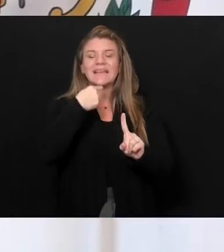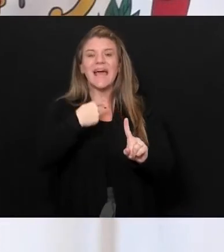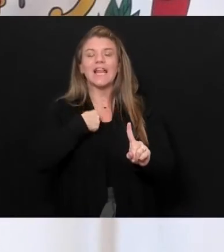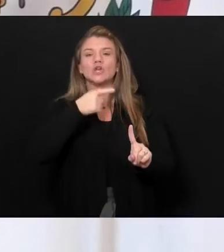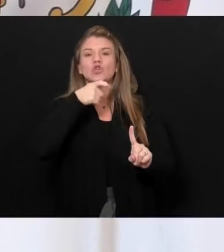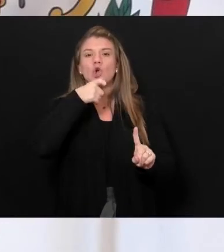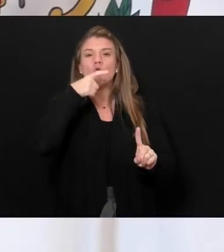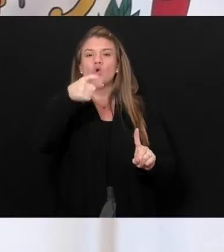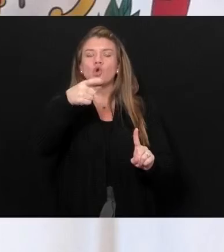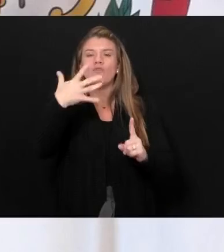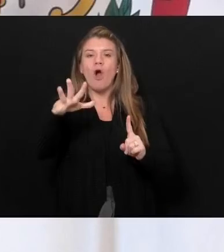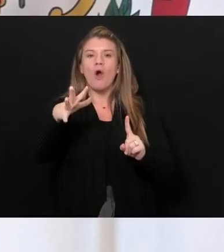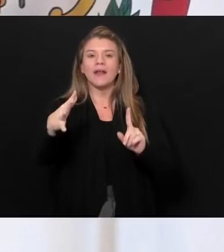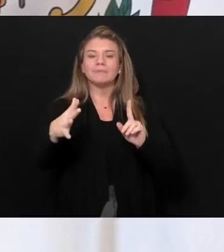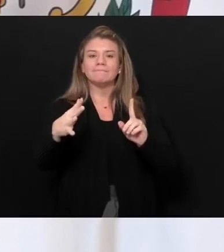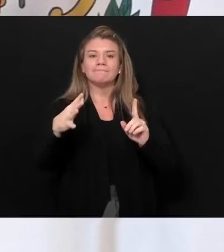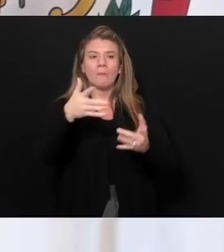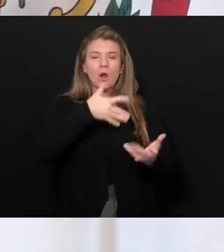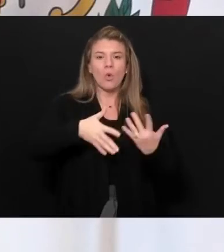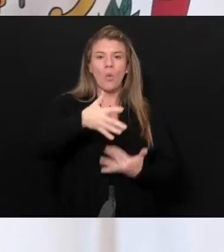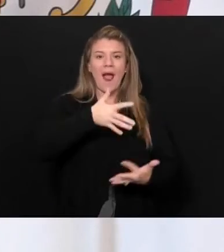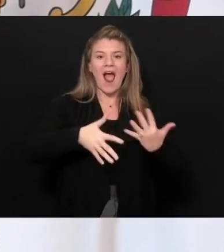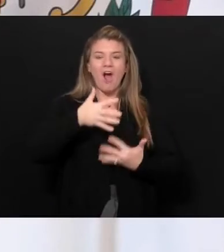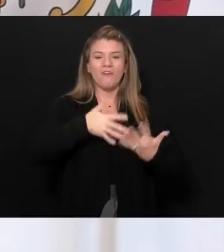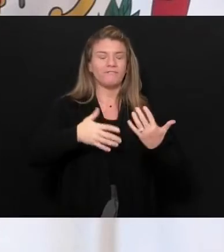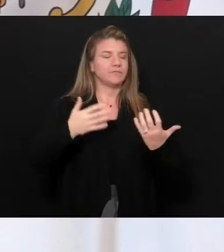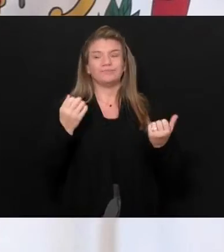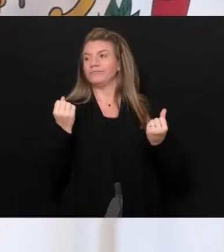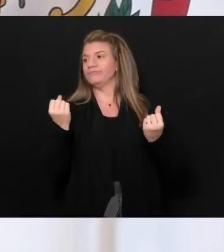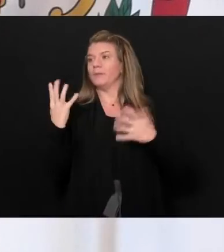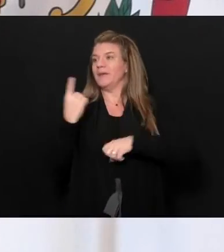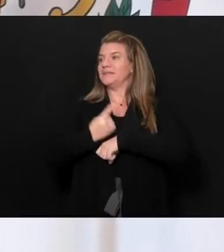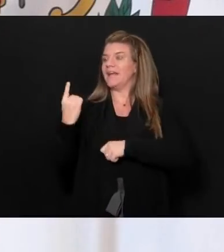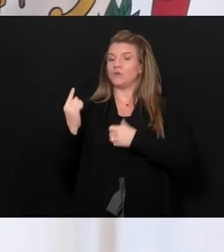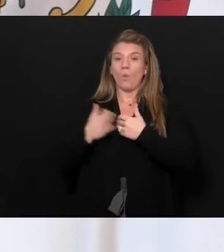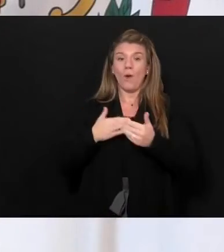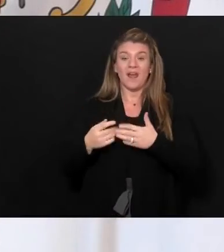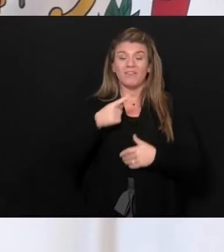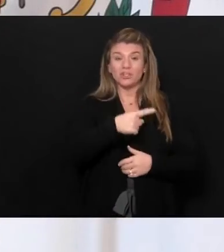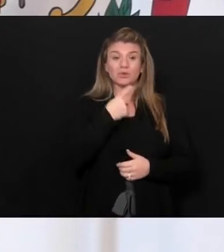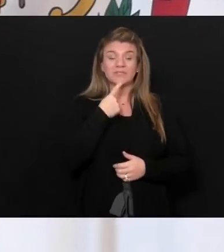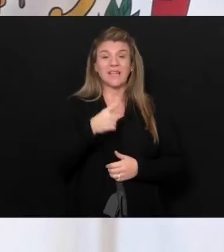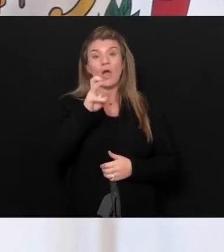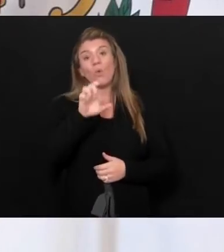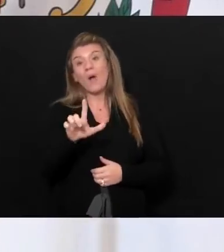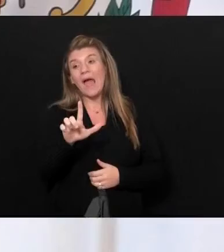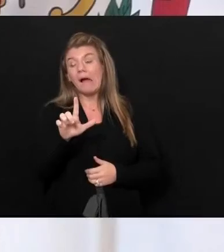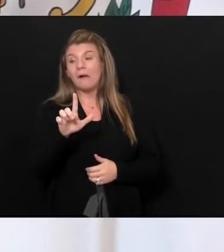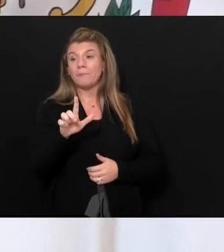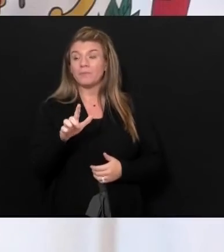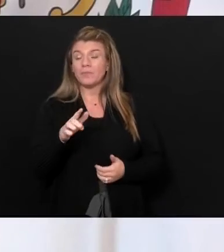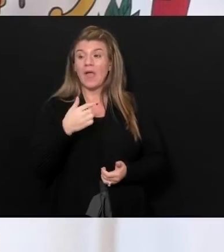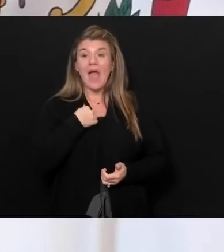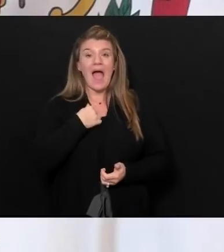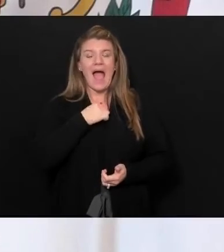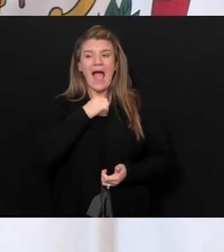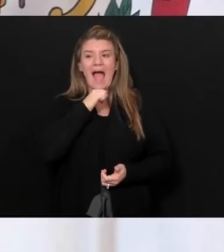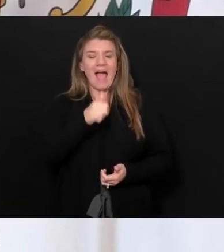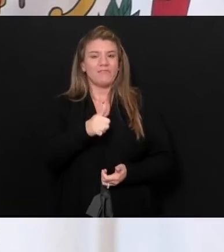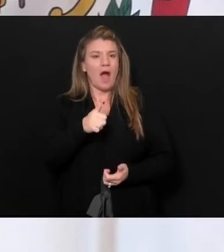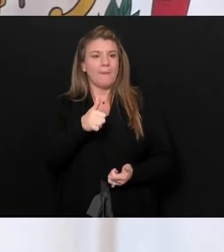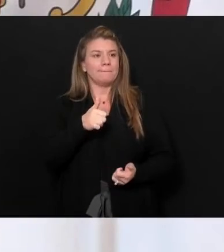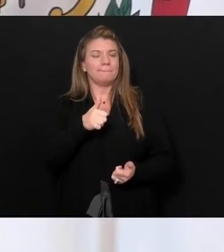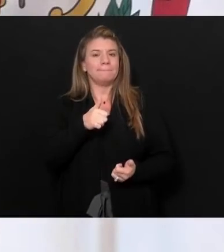the people that you've been around the last whatever days. And she'll then say, well, I haven't really been around people, because she doesn't want